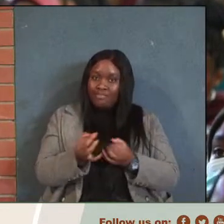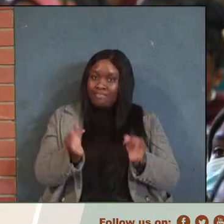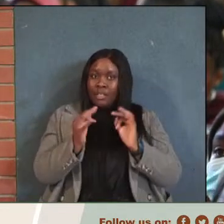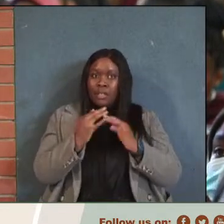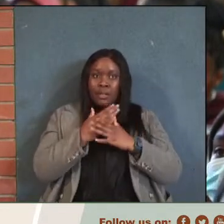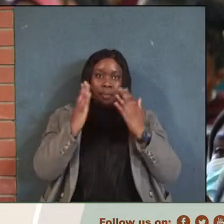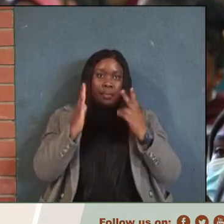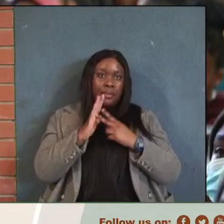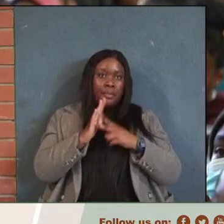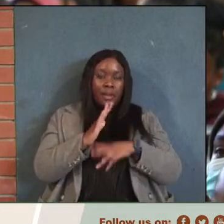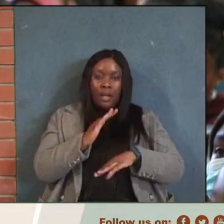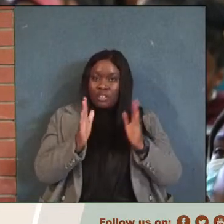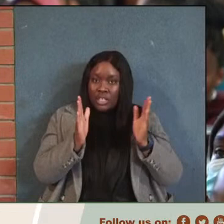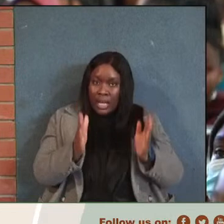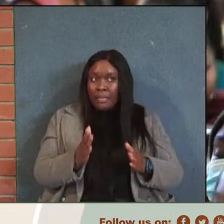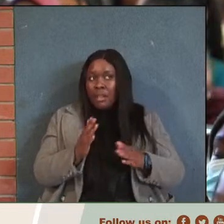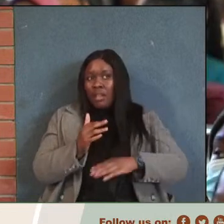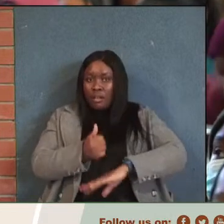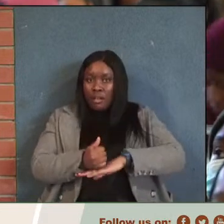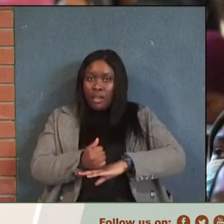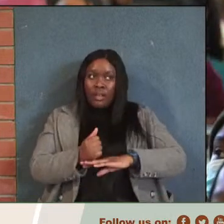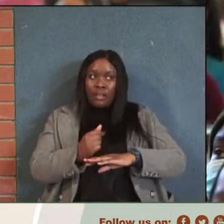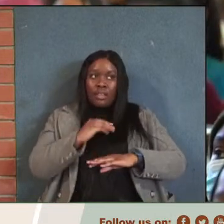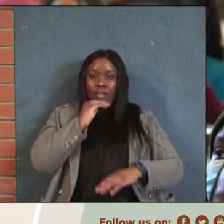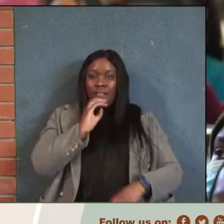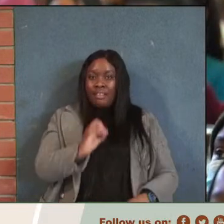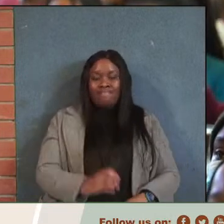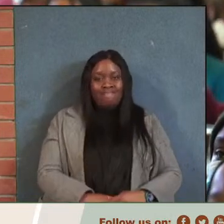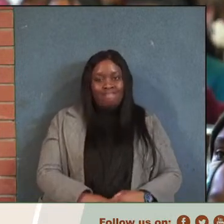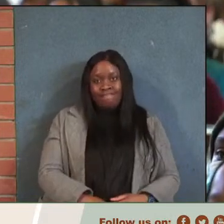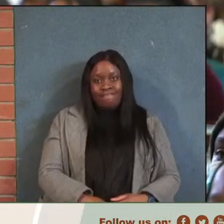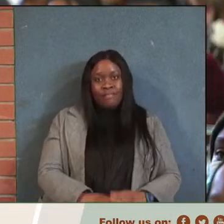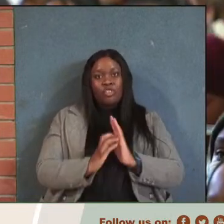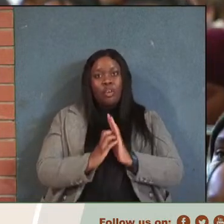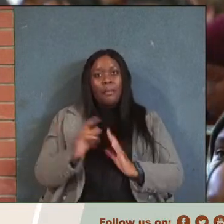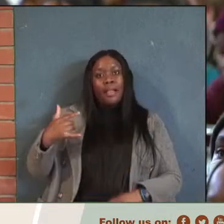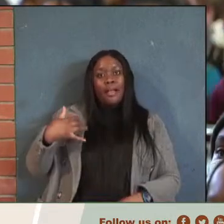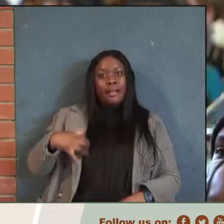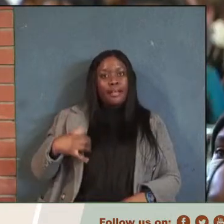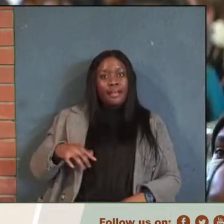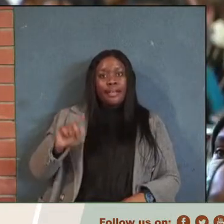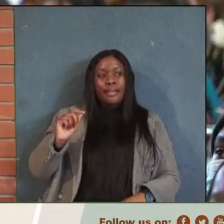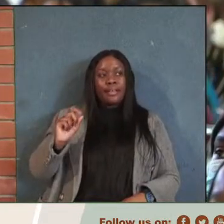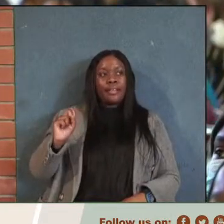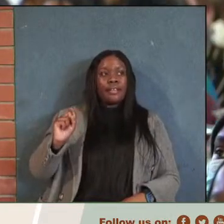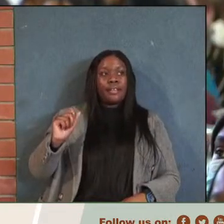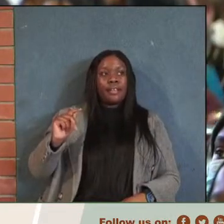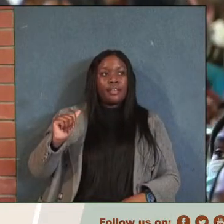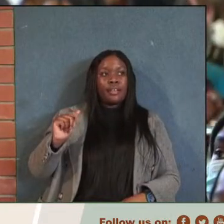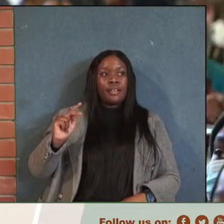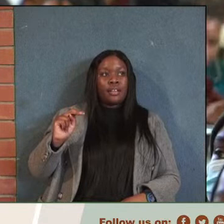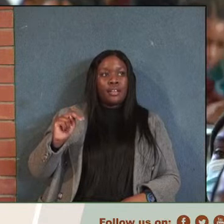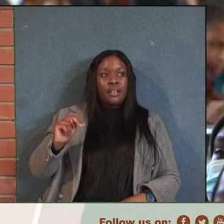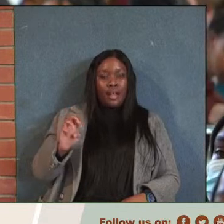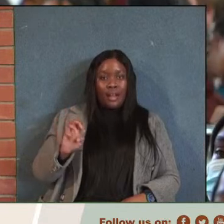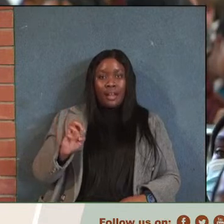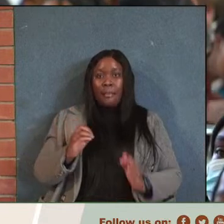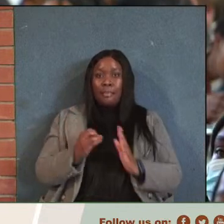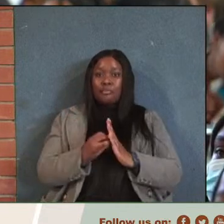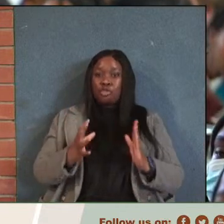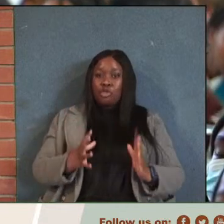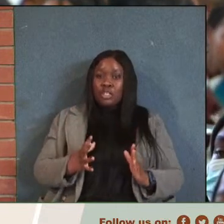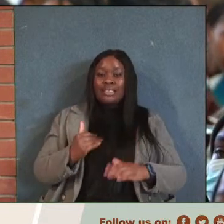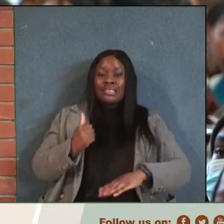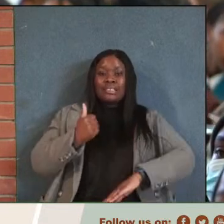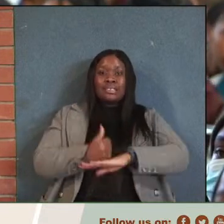of furniture. For instance, we have a primary school in Ekurhuleni called Tsakane Primary School, whereby pupils are sitting